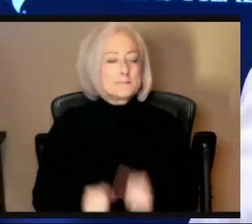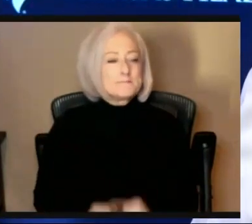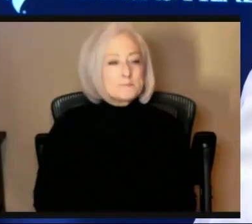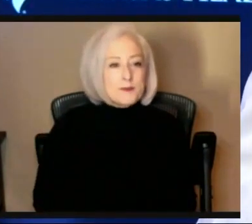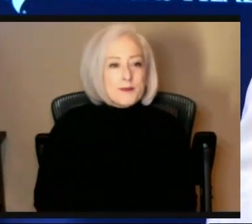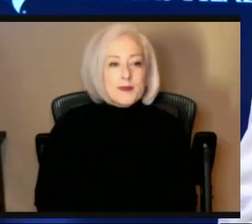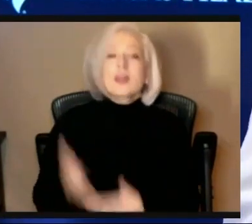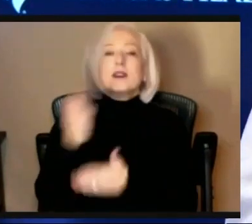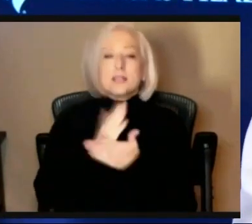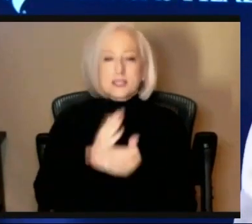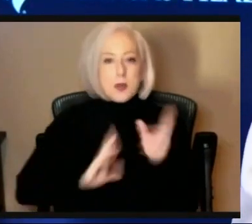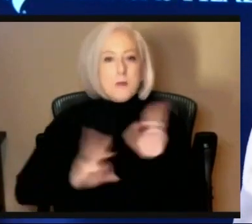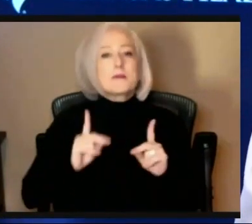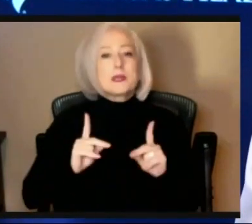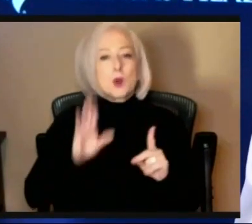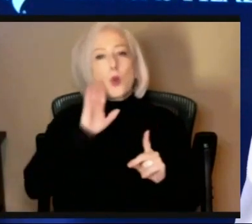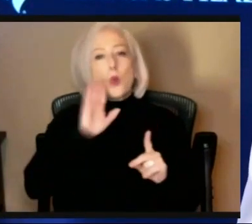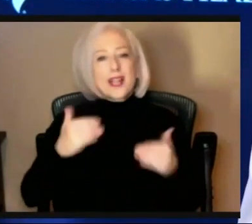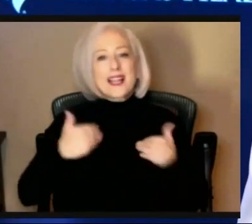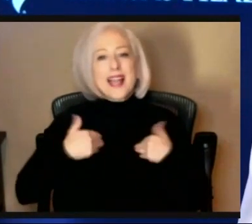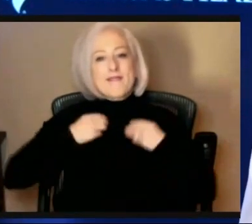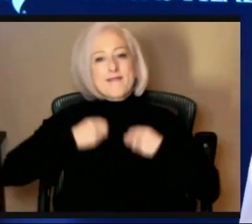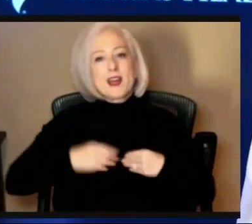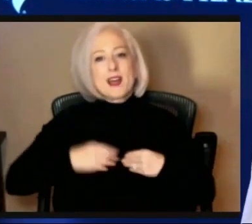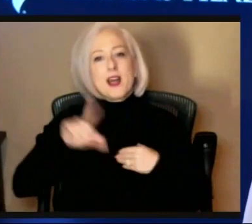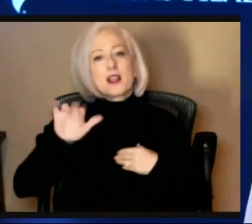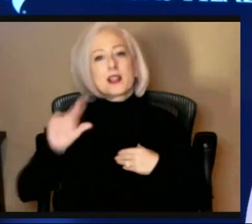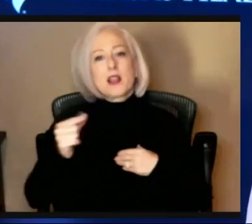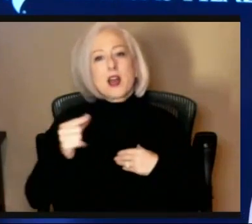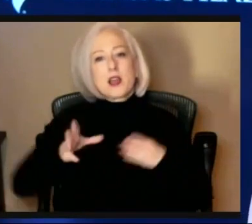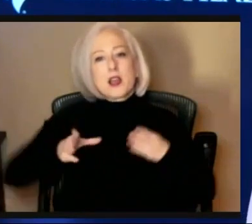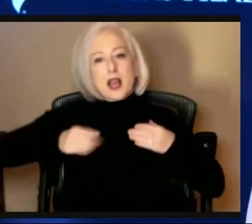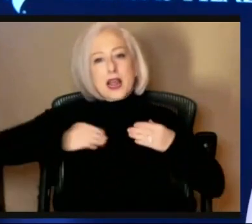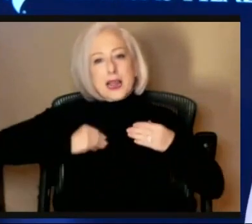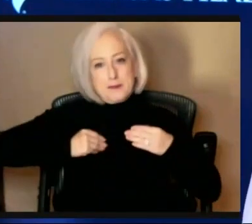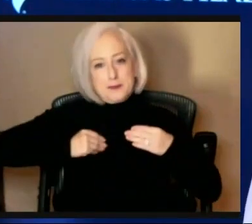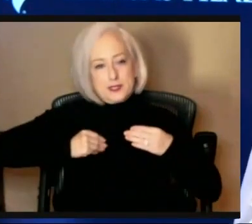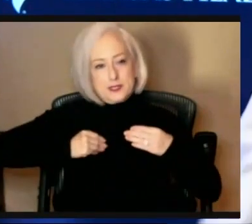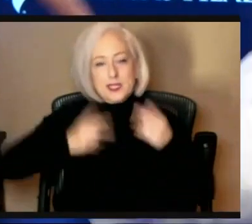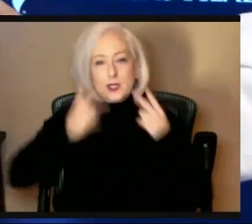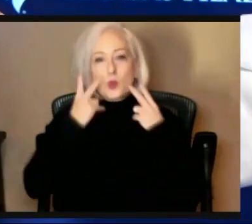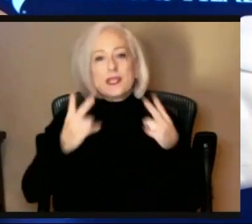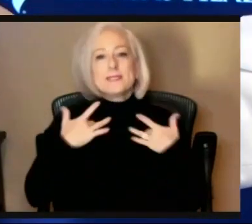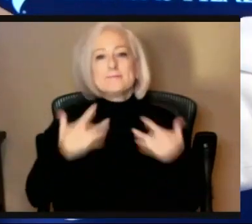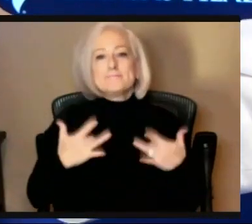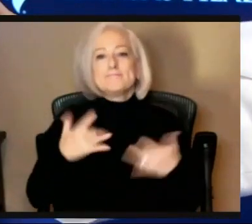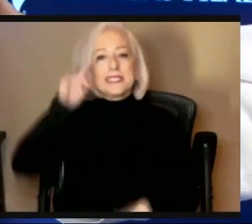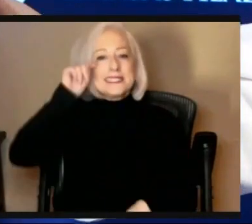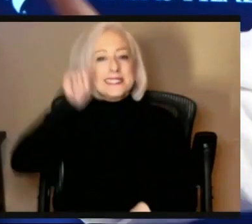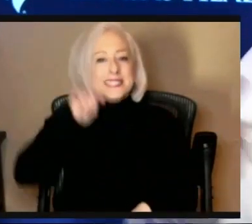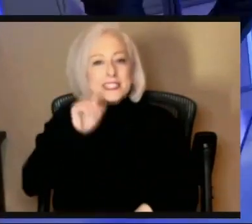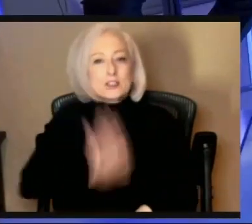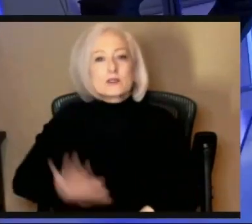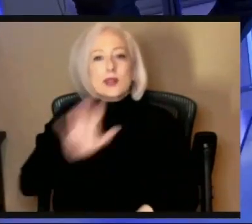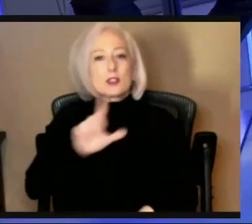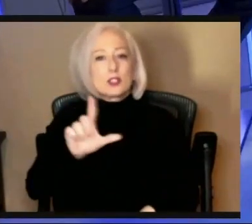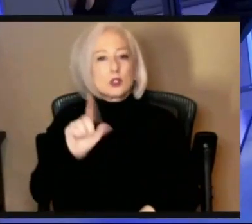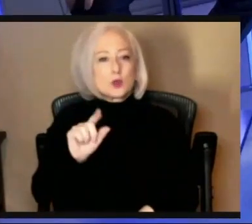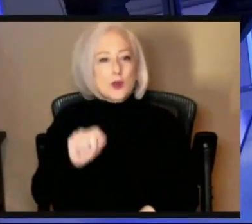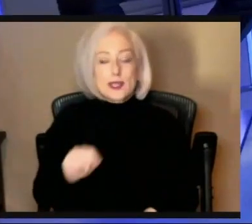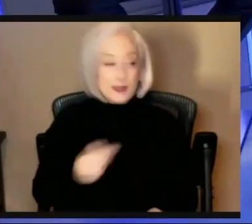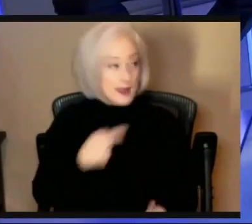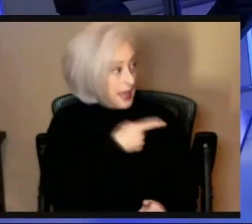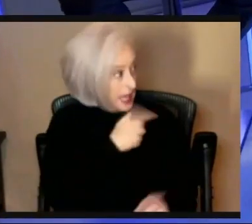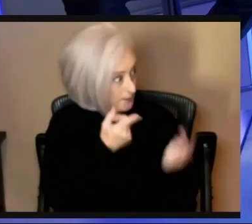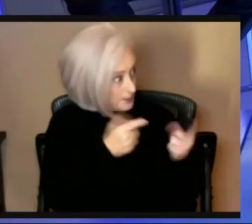collapse their lung. We often see it in teenagers and people in their early 20s. That happened to you? 17 years old. There you running go. track. And- Boom,